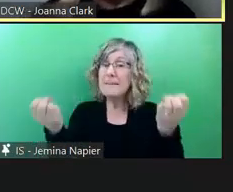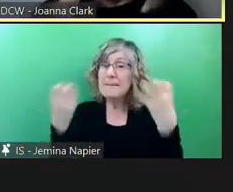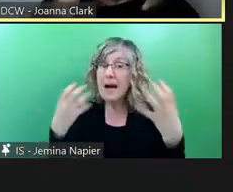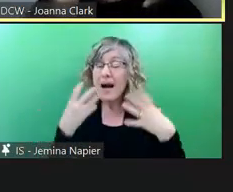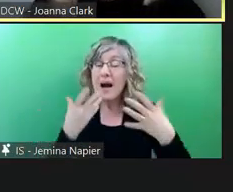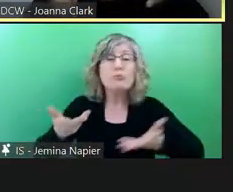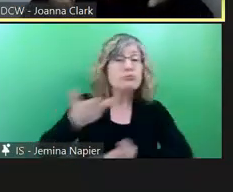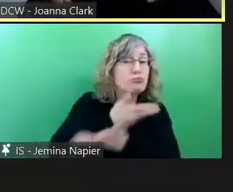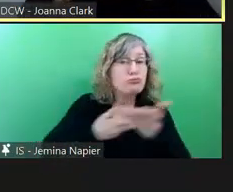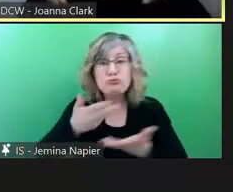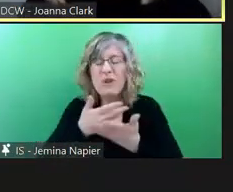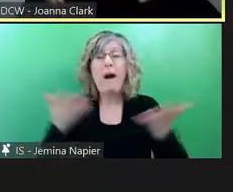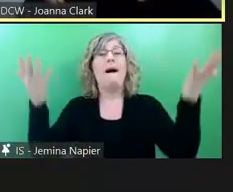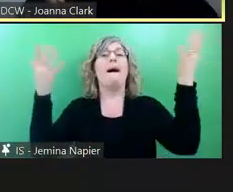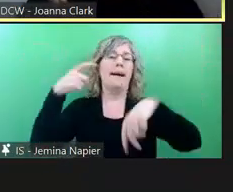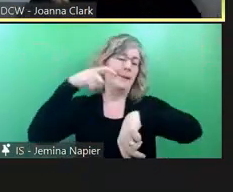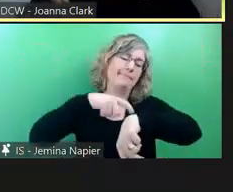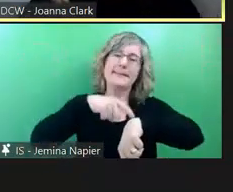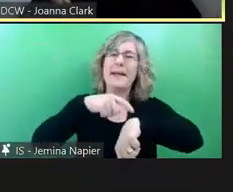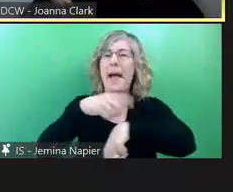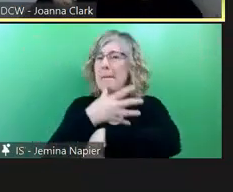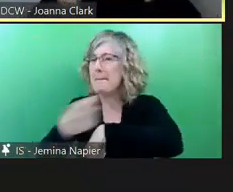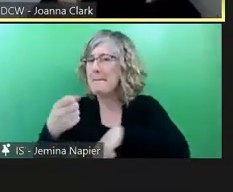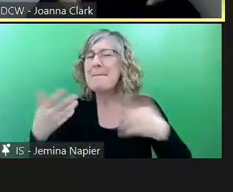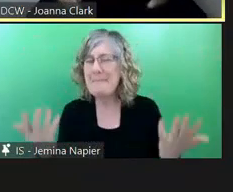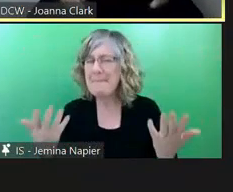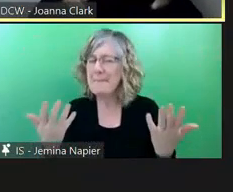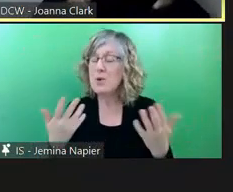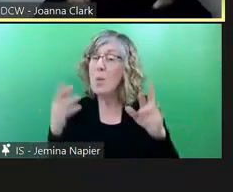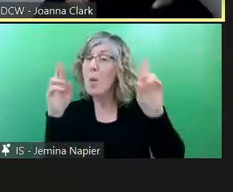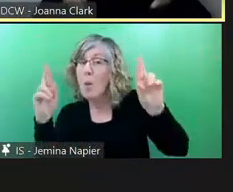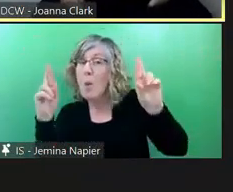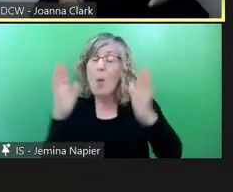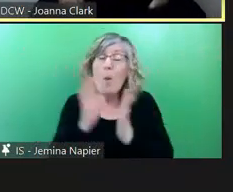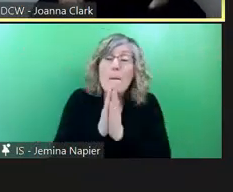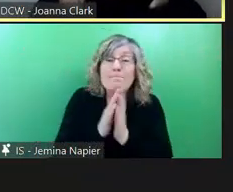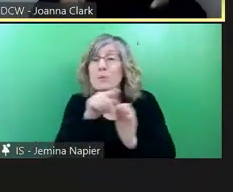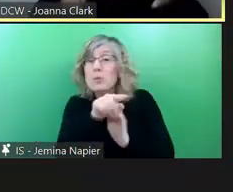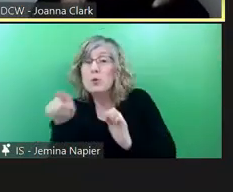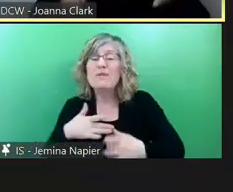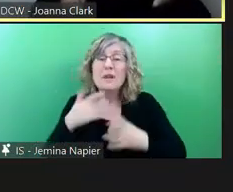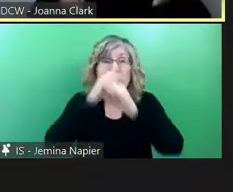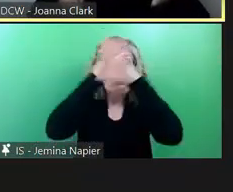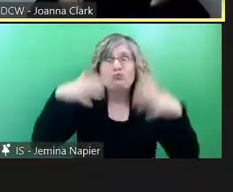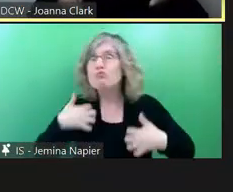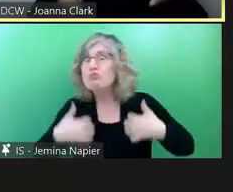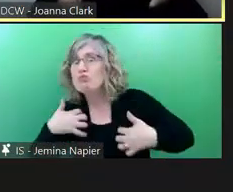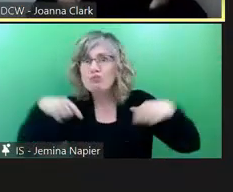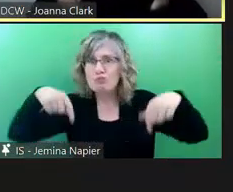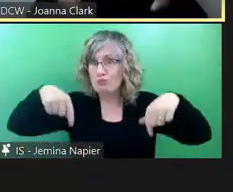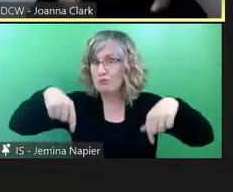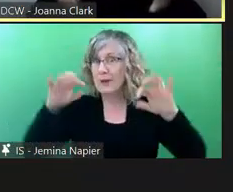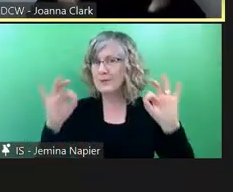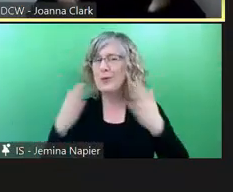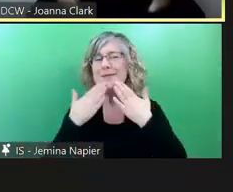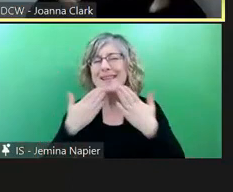it an interesting webinar. And again, thank you very much for joining. And I think without